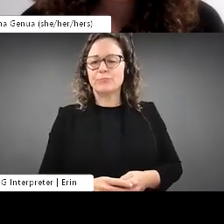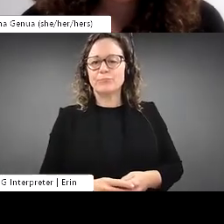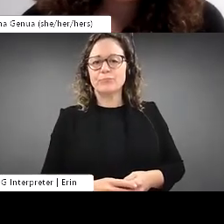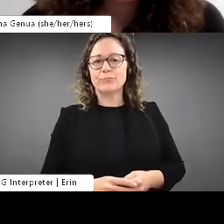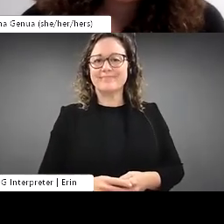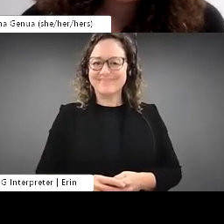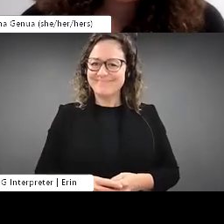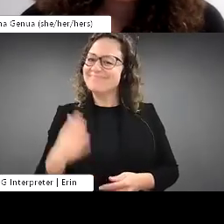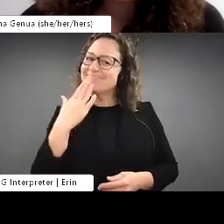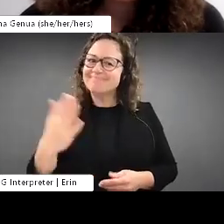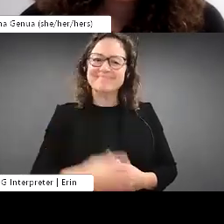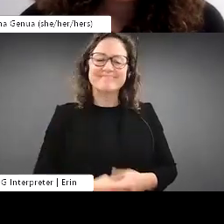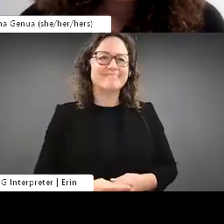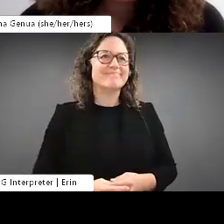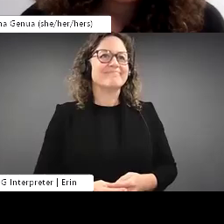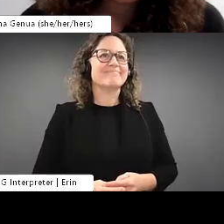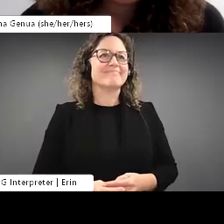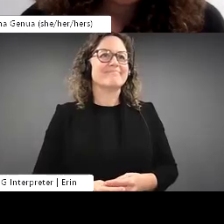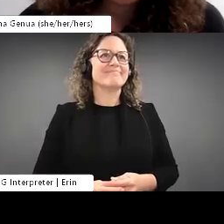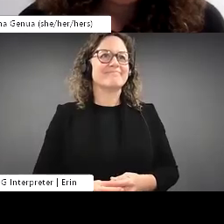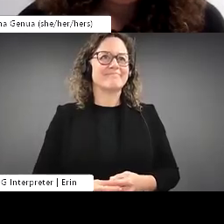Okay, thank you.